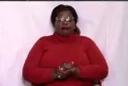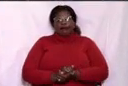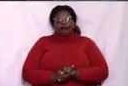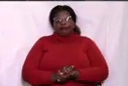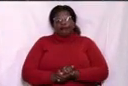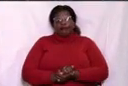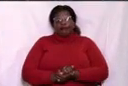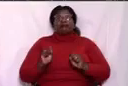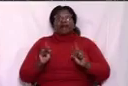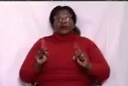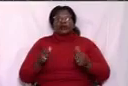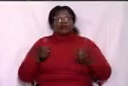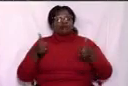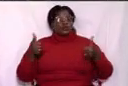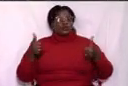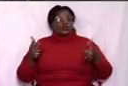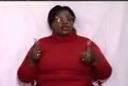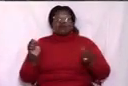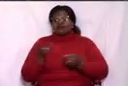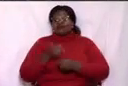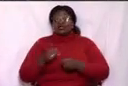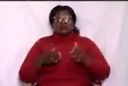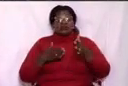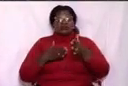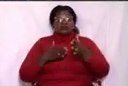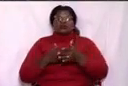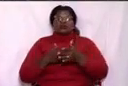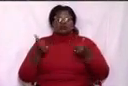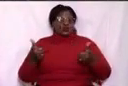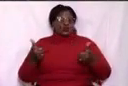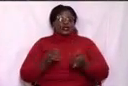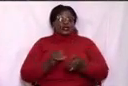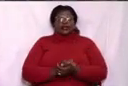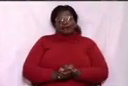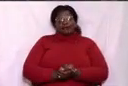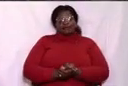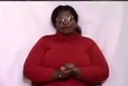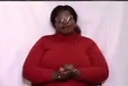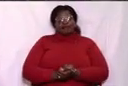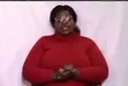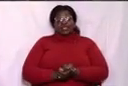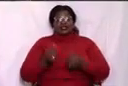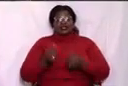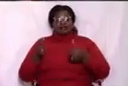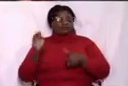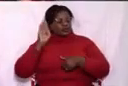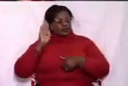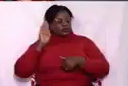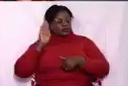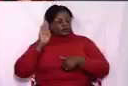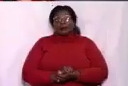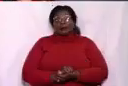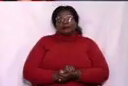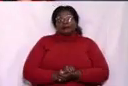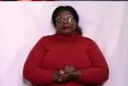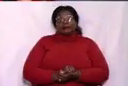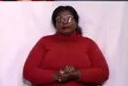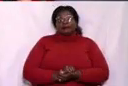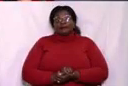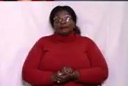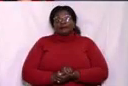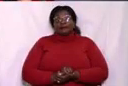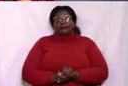excellent, unstoppable and make things happen. That's good to hear. Also, tell us